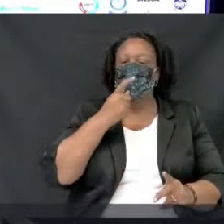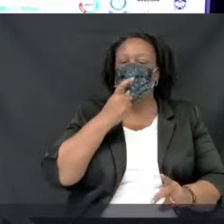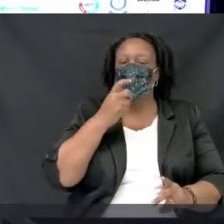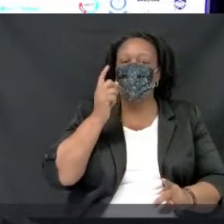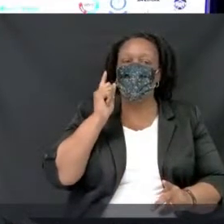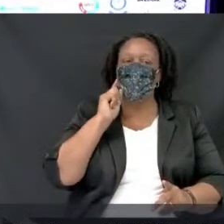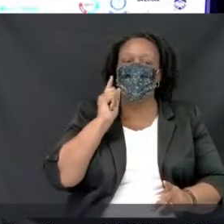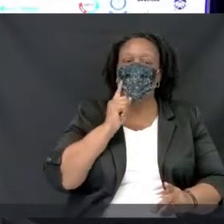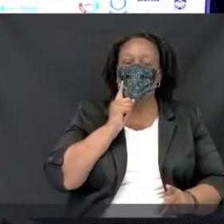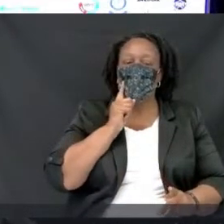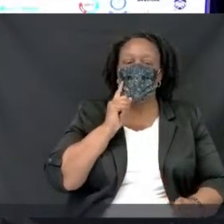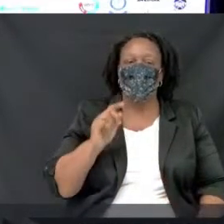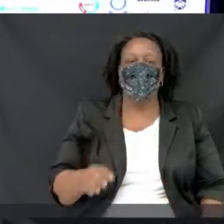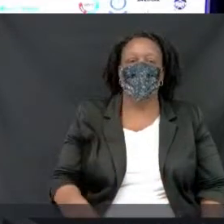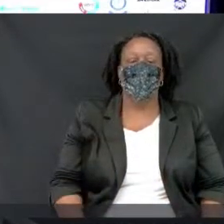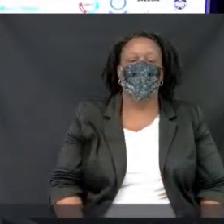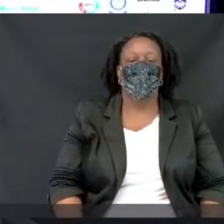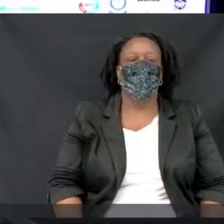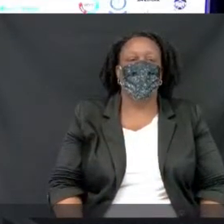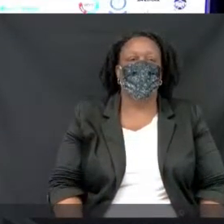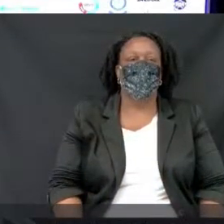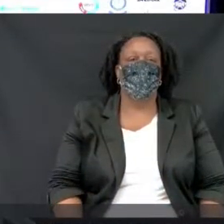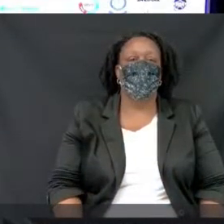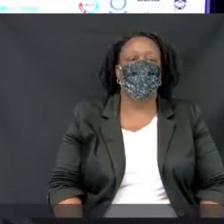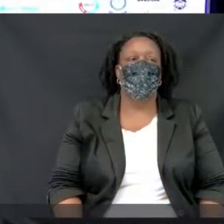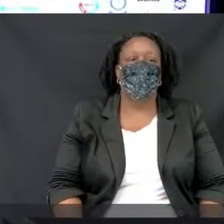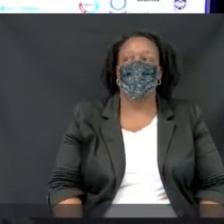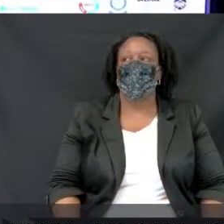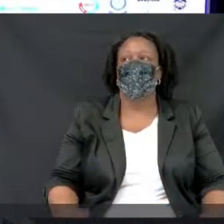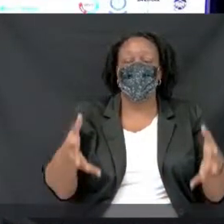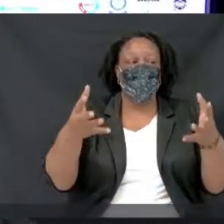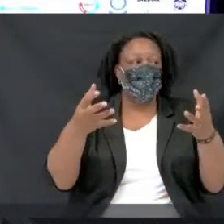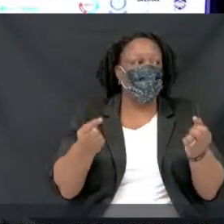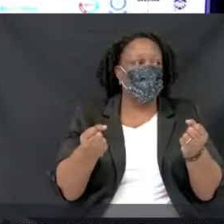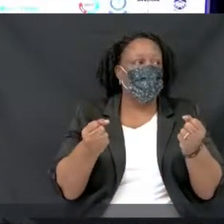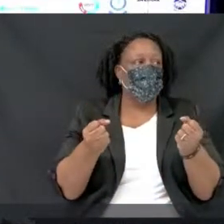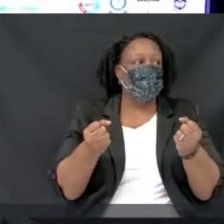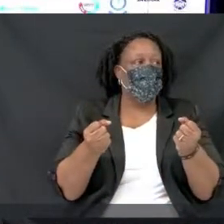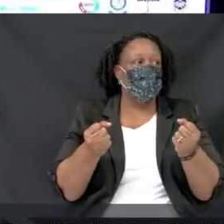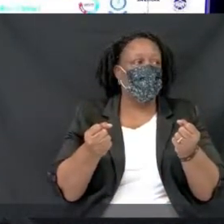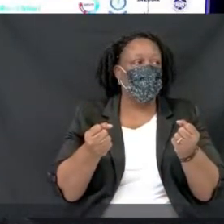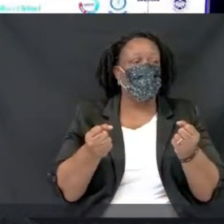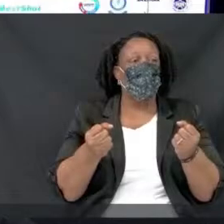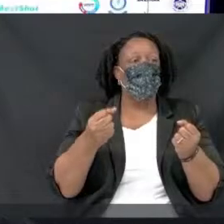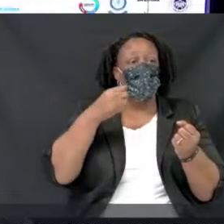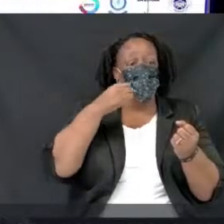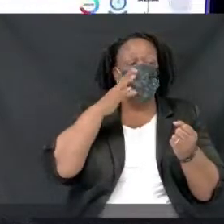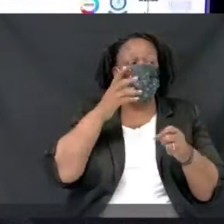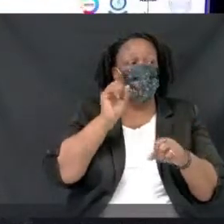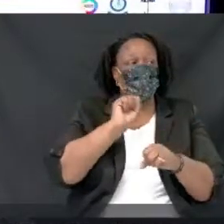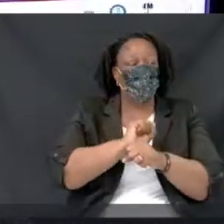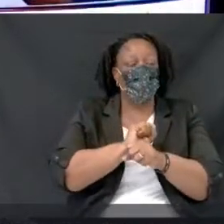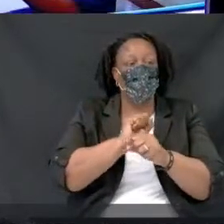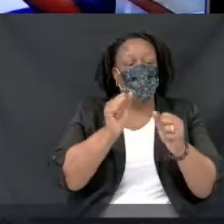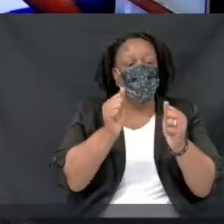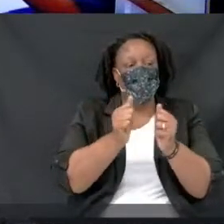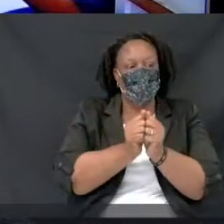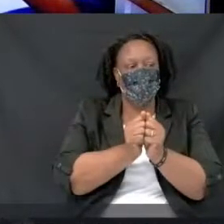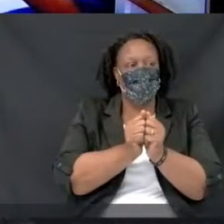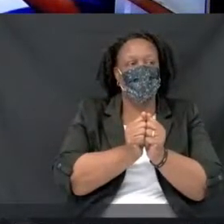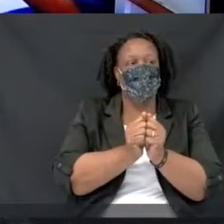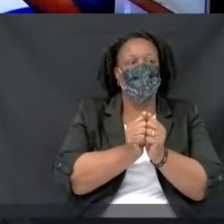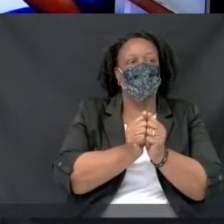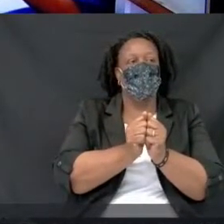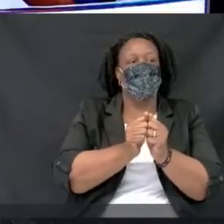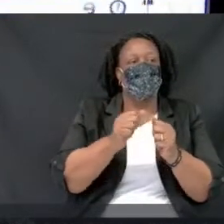society. I want to thank Ophelia Blanchard, who works very hard behind the scenes,